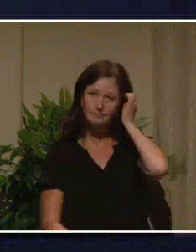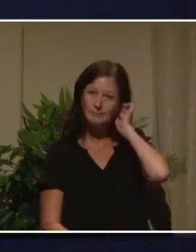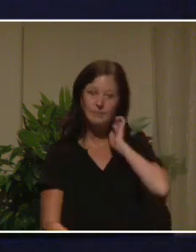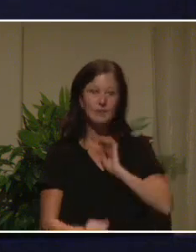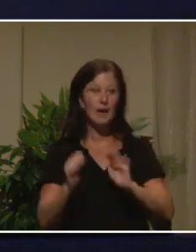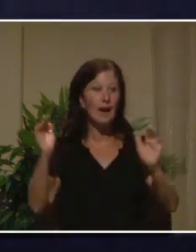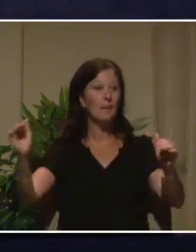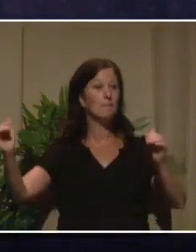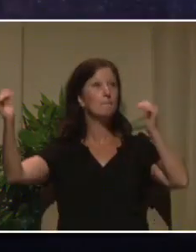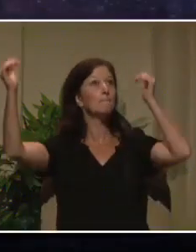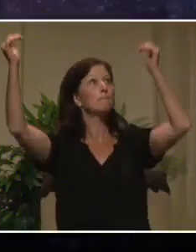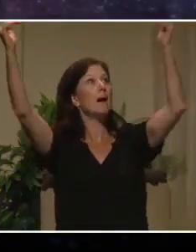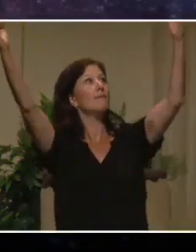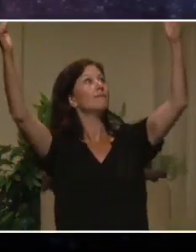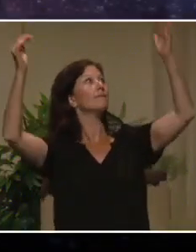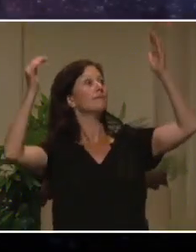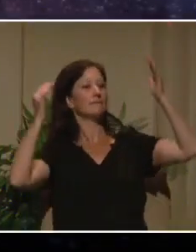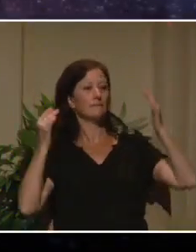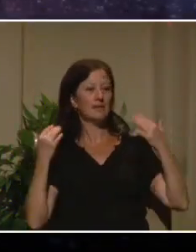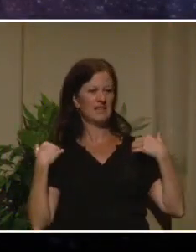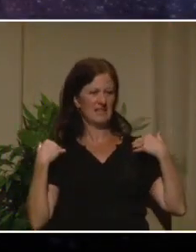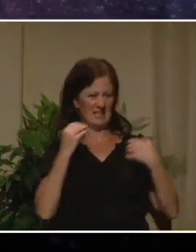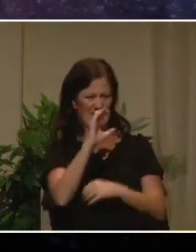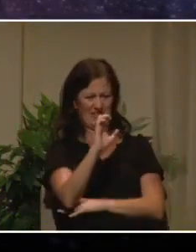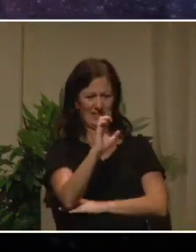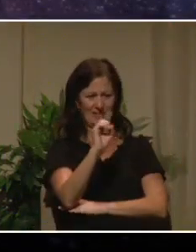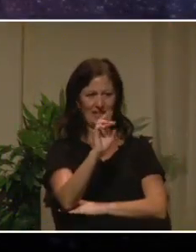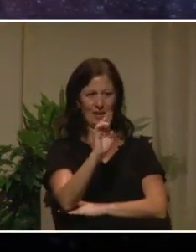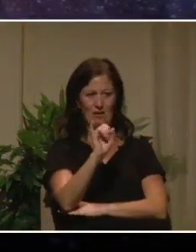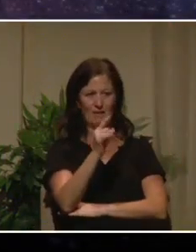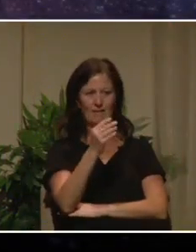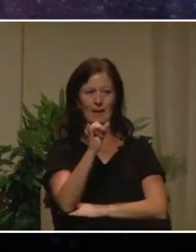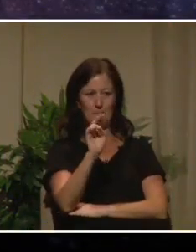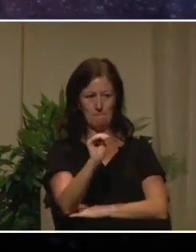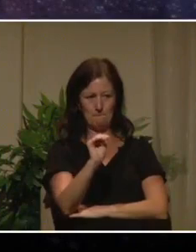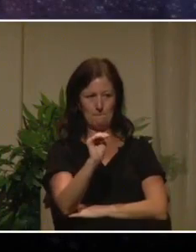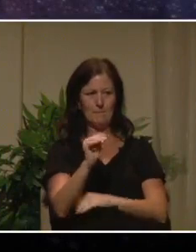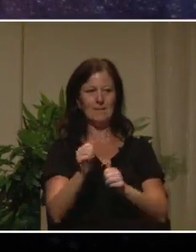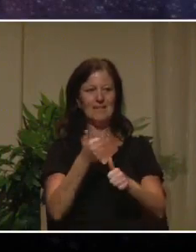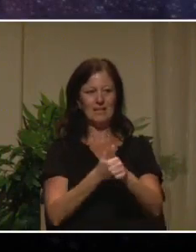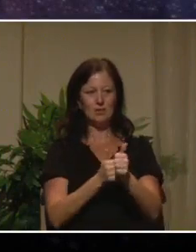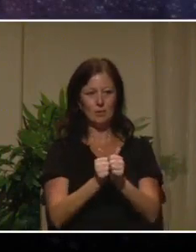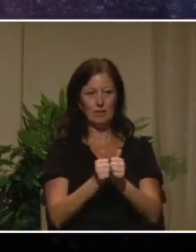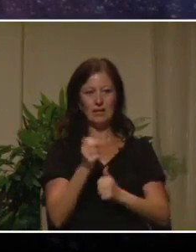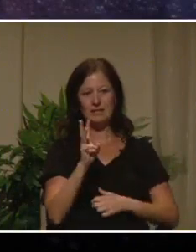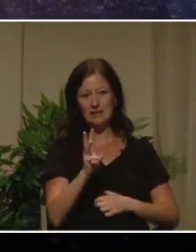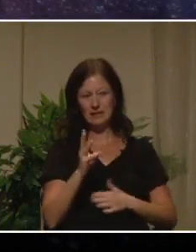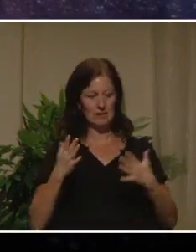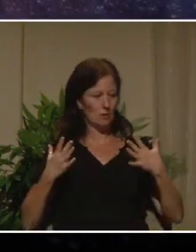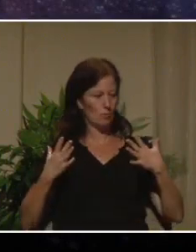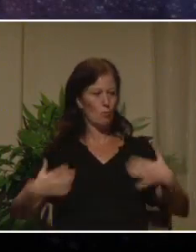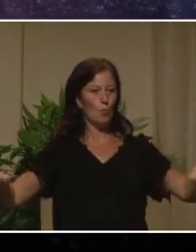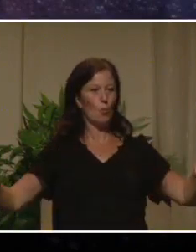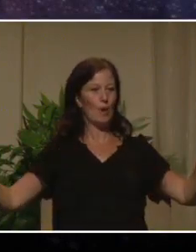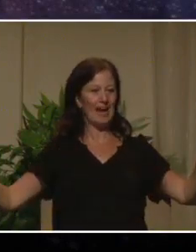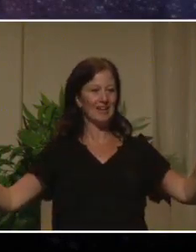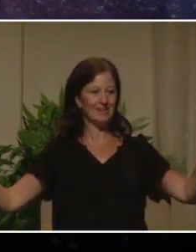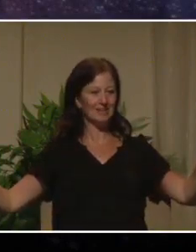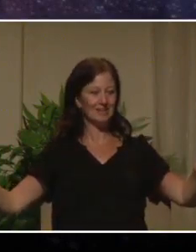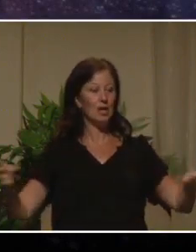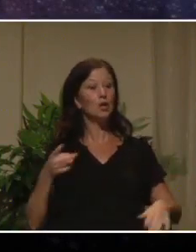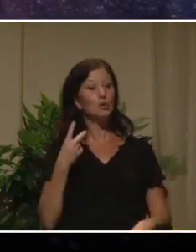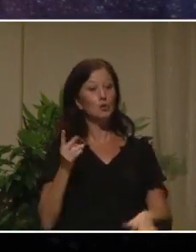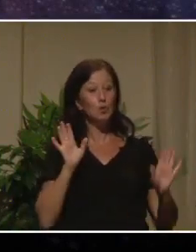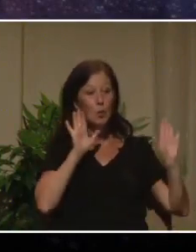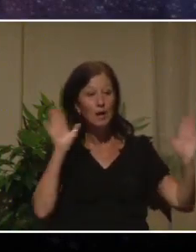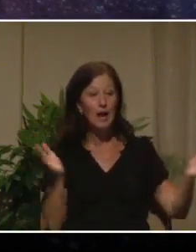were seraphim, each with 6 wings. With 2 wings they covered their faces, with 2 they covered their feet, and with 2 they